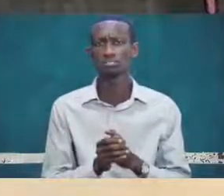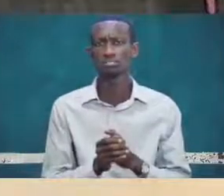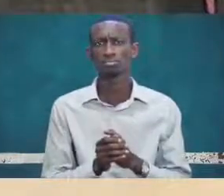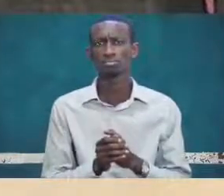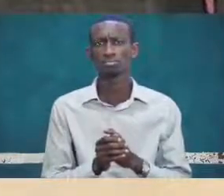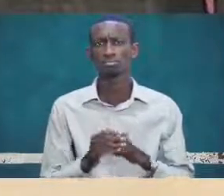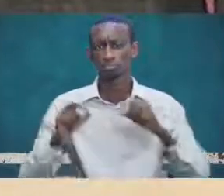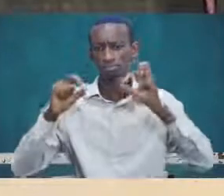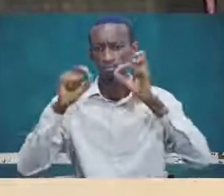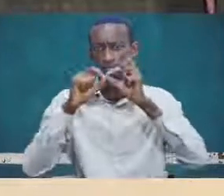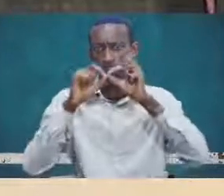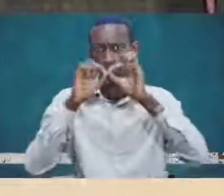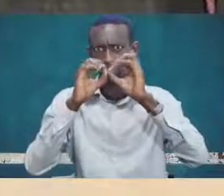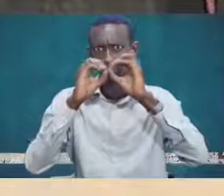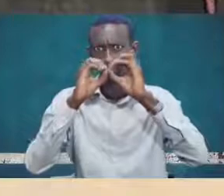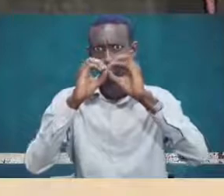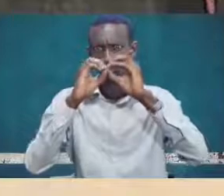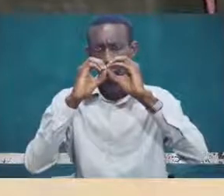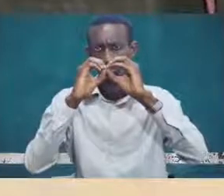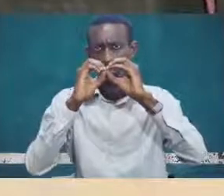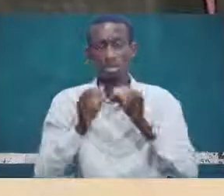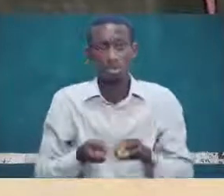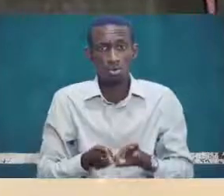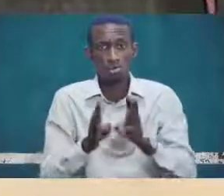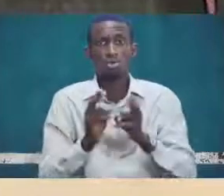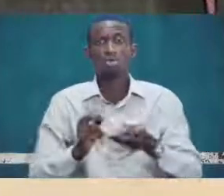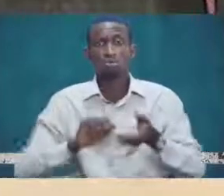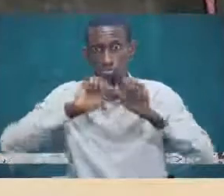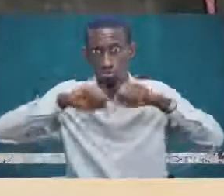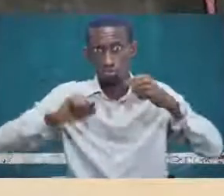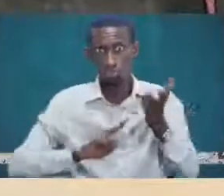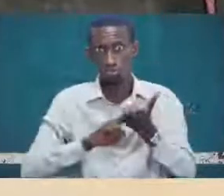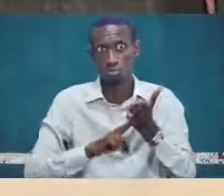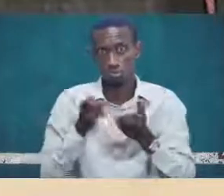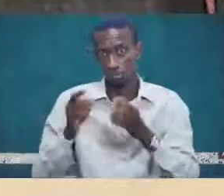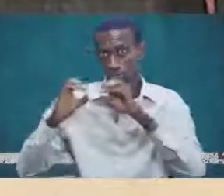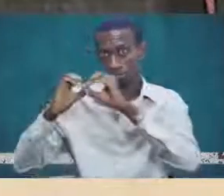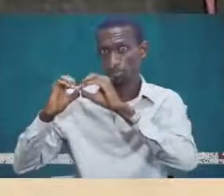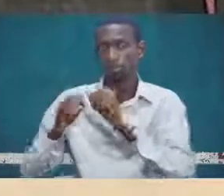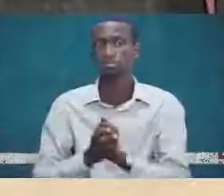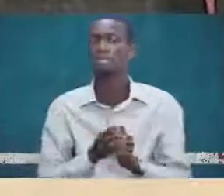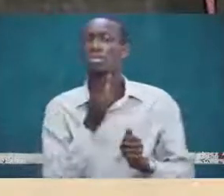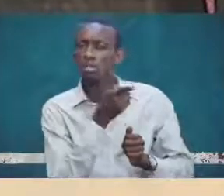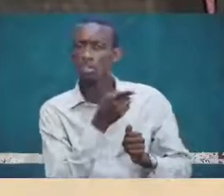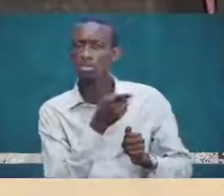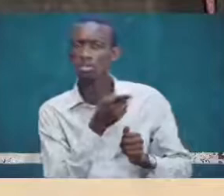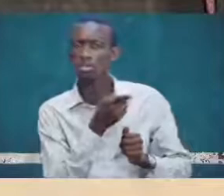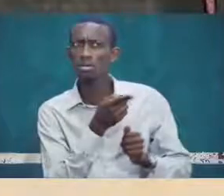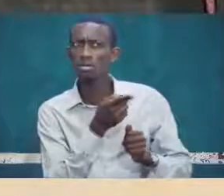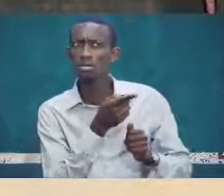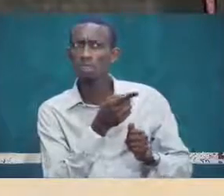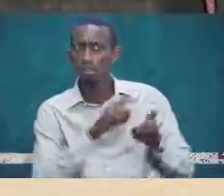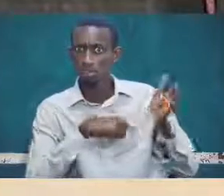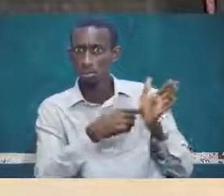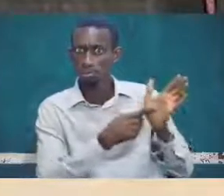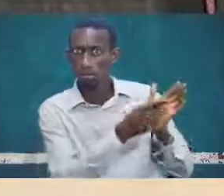for infinity. And there is a way you can read these symbols. Actually, we read this one as alpha, and we read this one as infinity, just